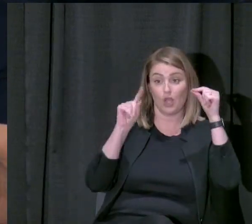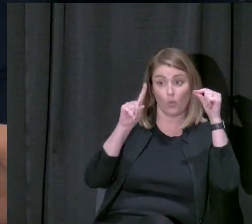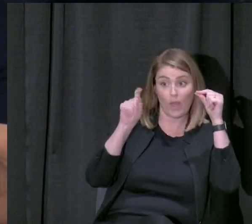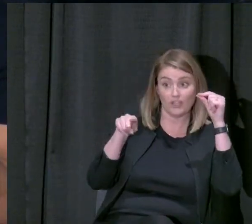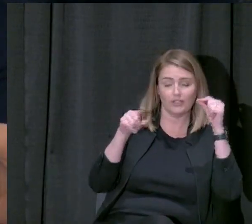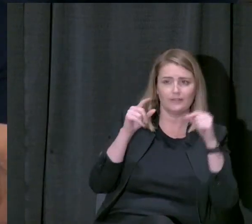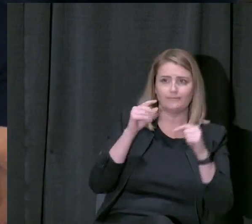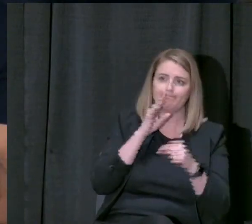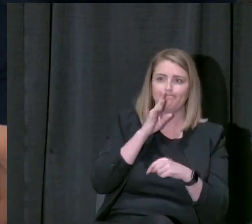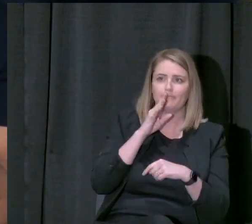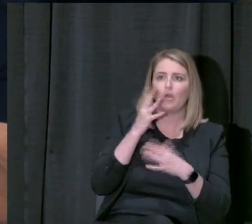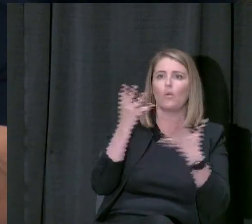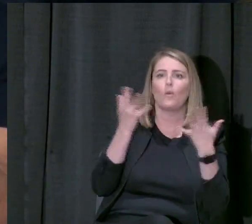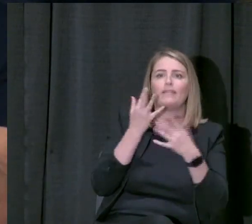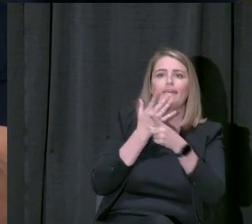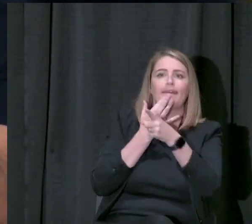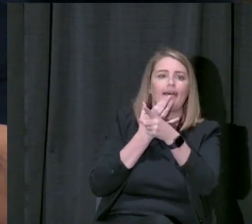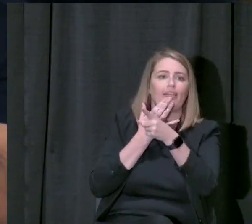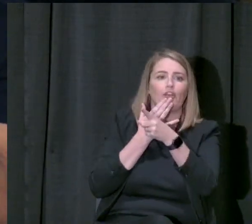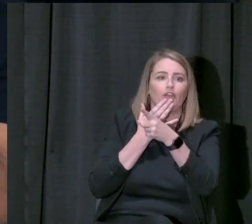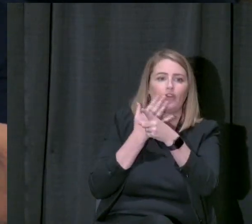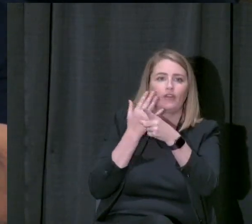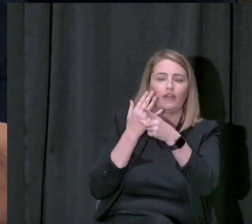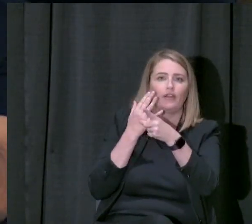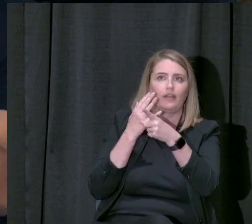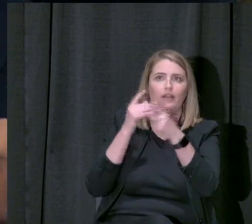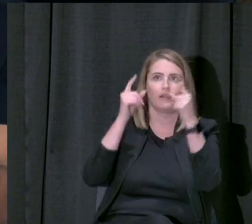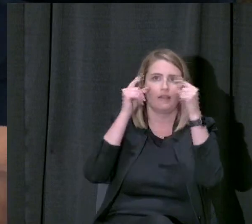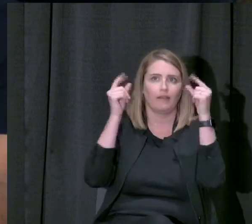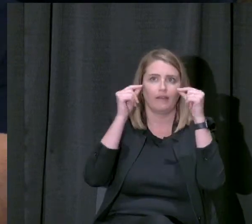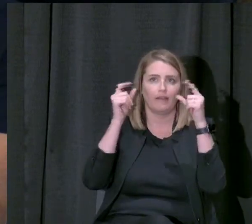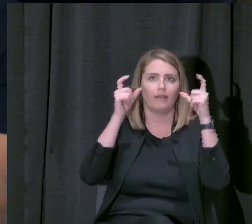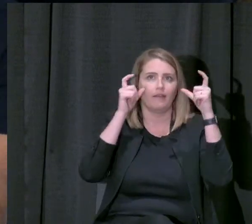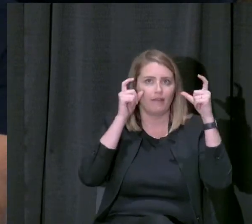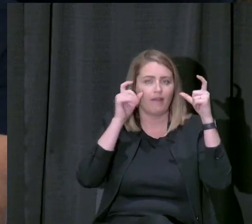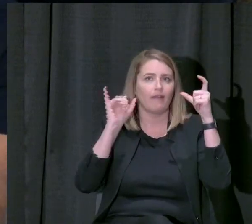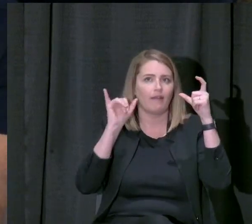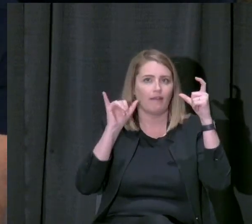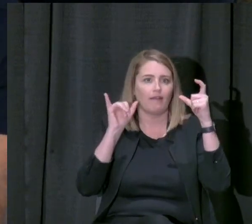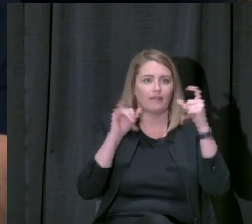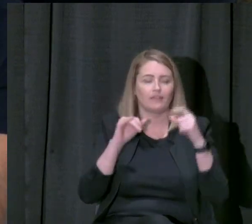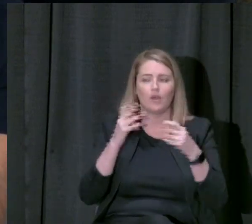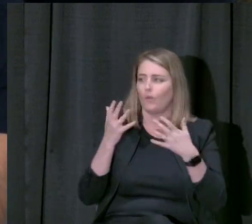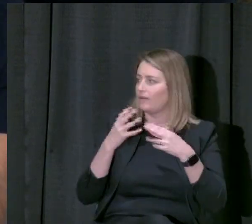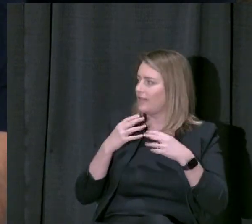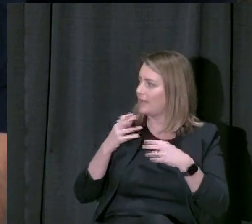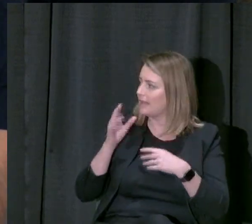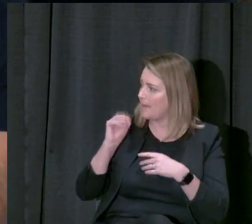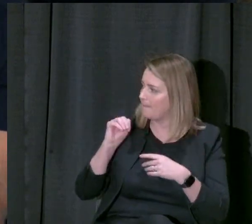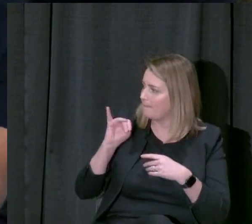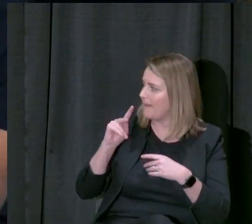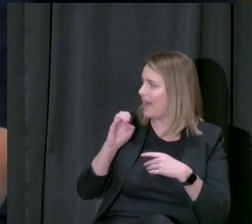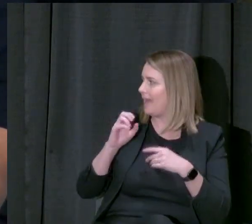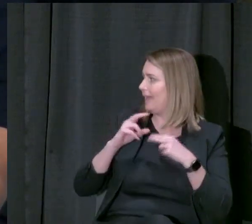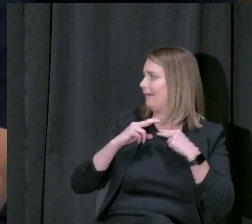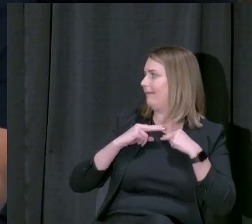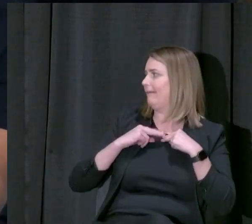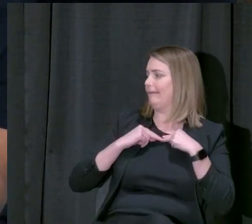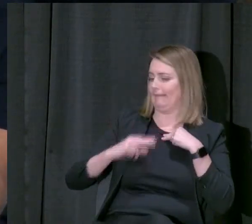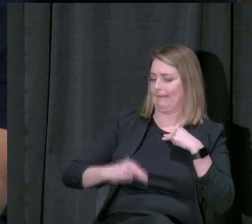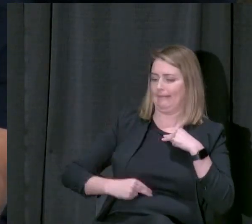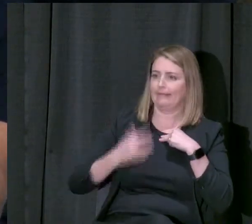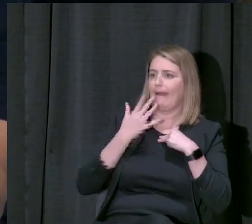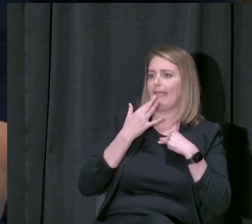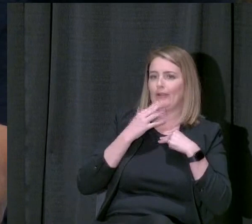is the color of your tie that Mike is having on? Right. So you don't have to say open